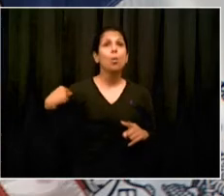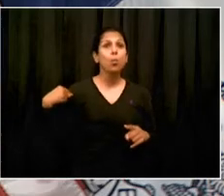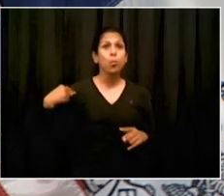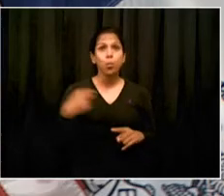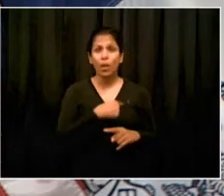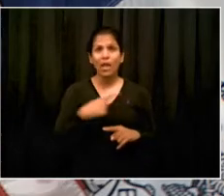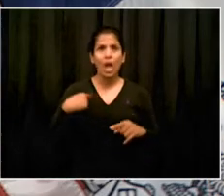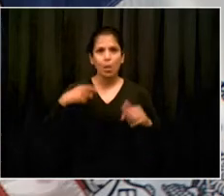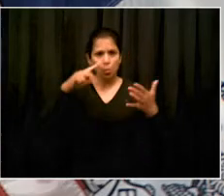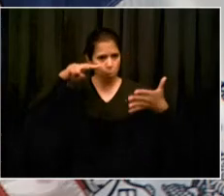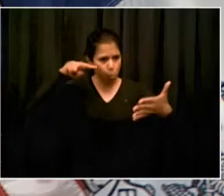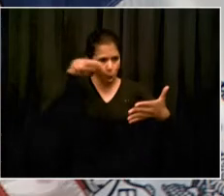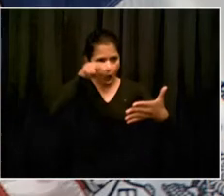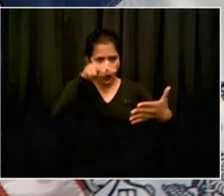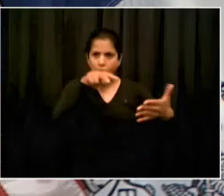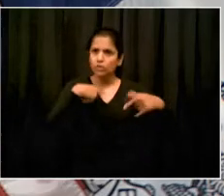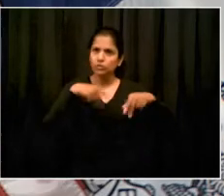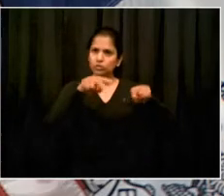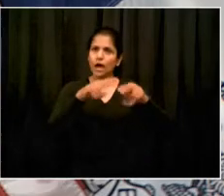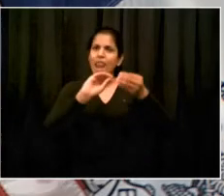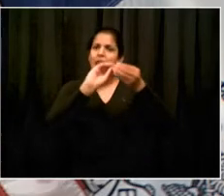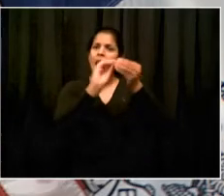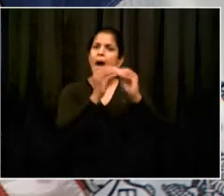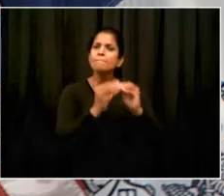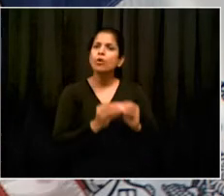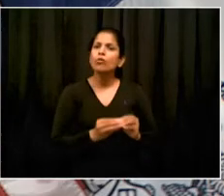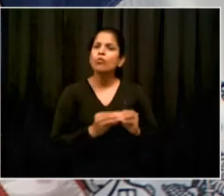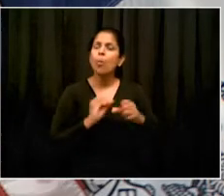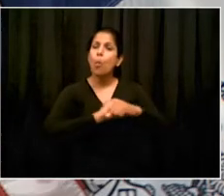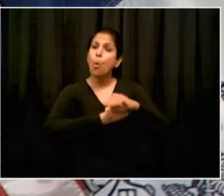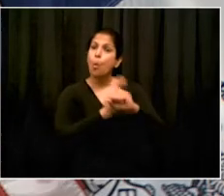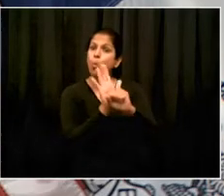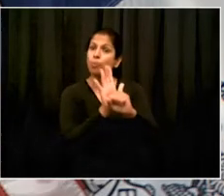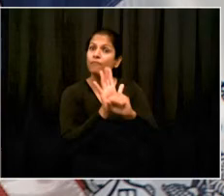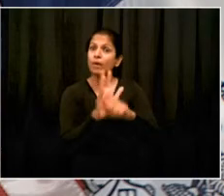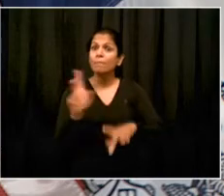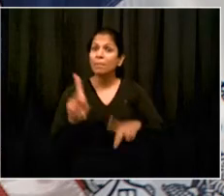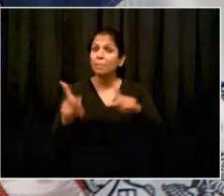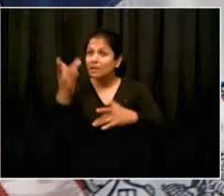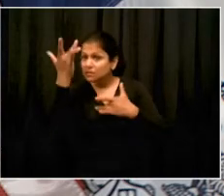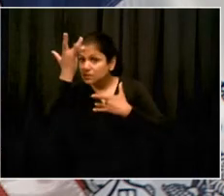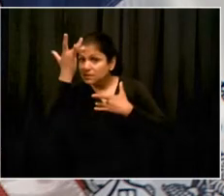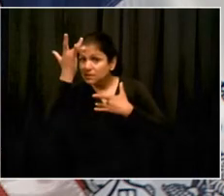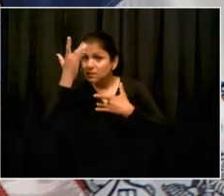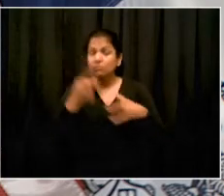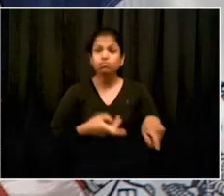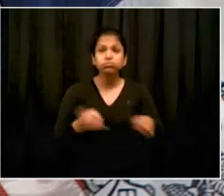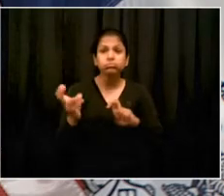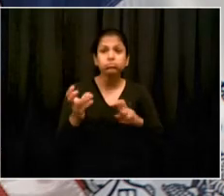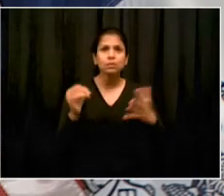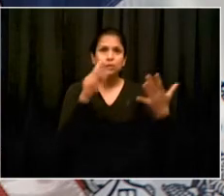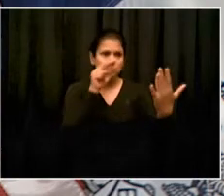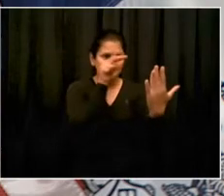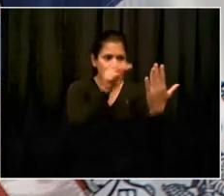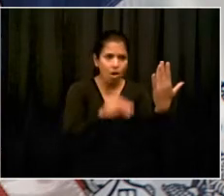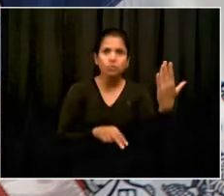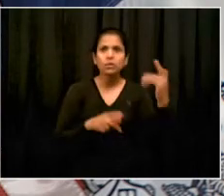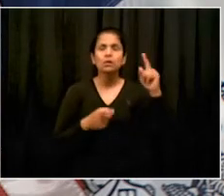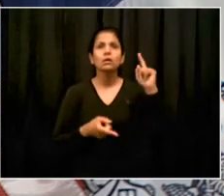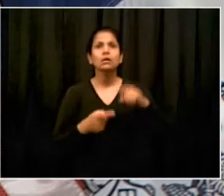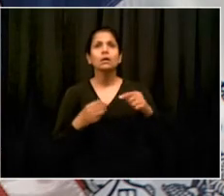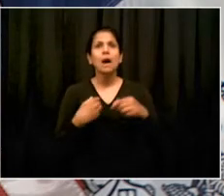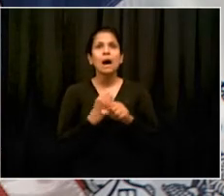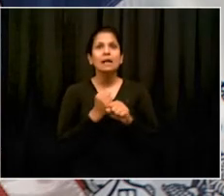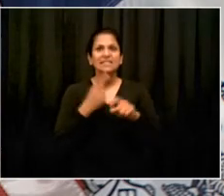more testing. This is something where if you're going to make tough decisions about, for example, whether businesses can be open,